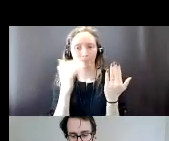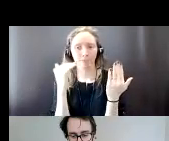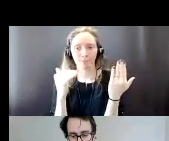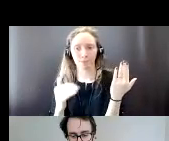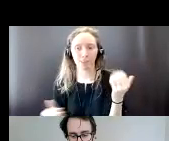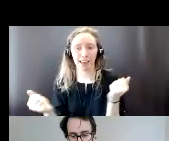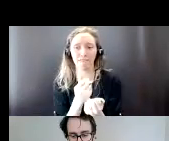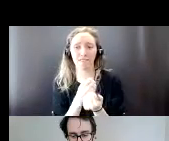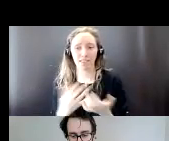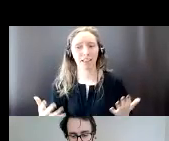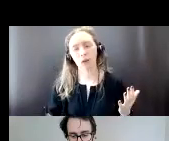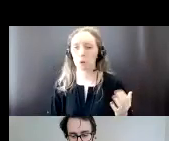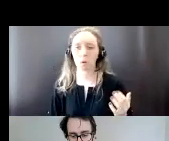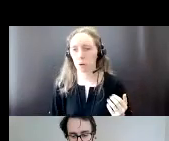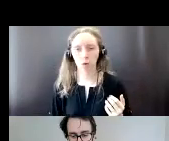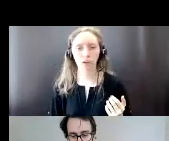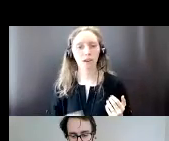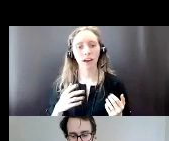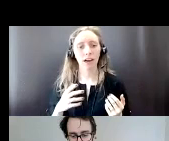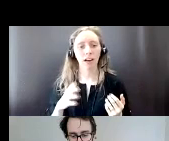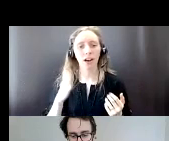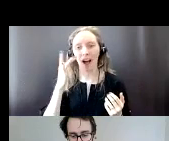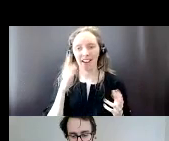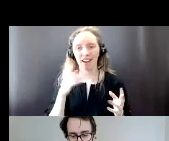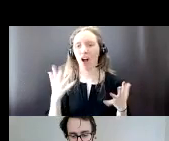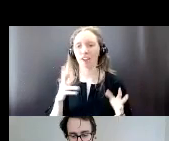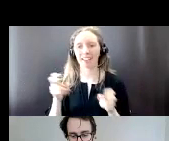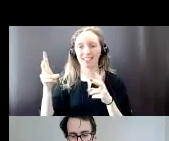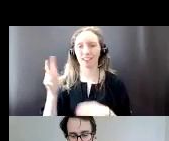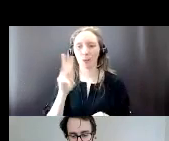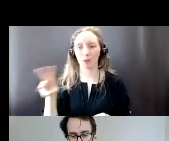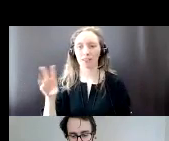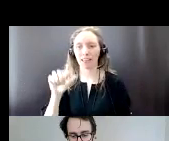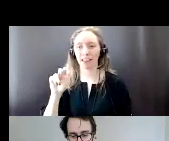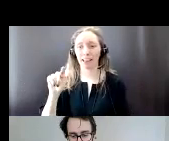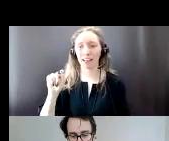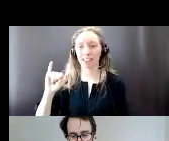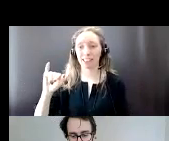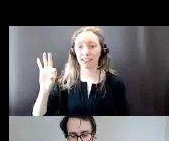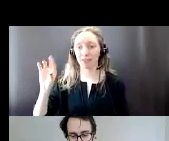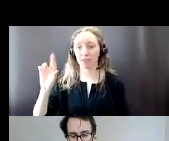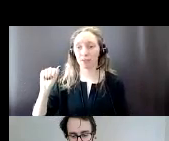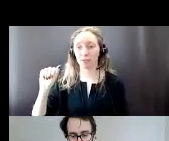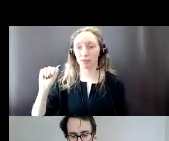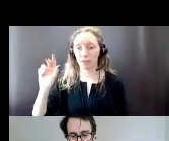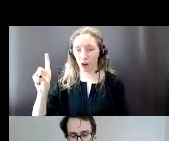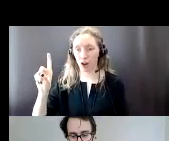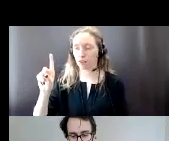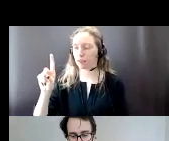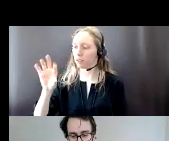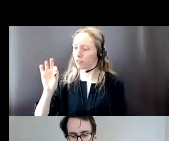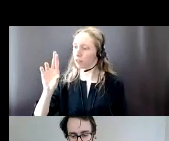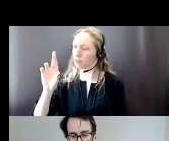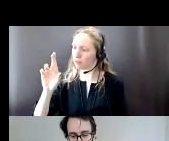are listed on our website as well at antifraudcenter.ca. And I think I touched on these steps a little bit earlier